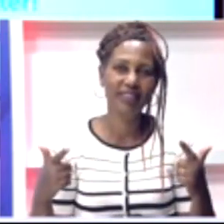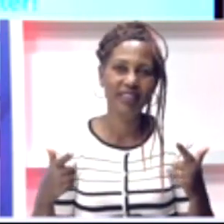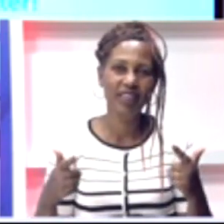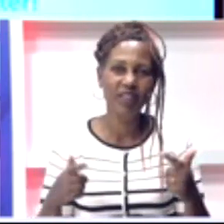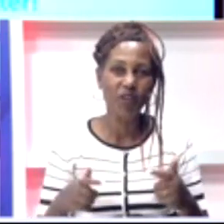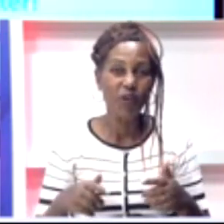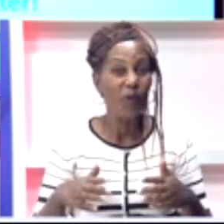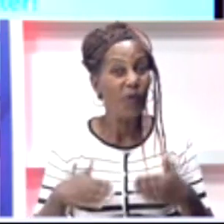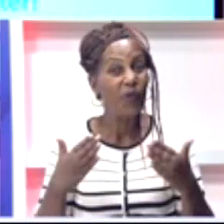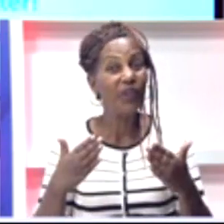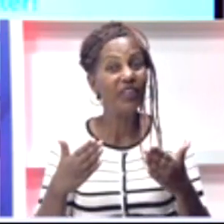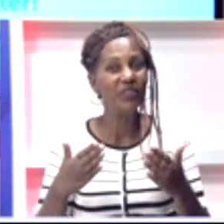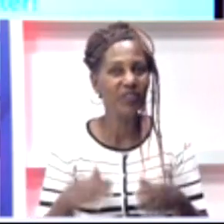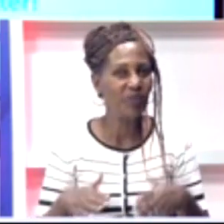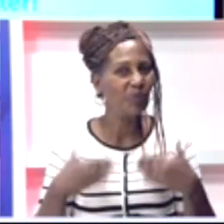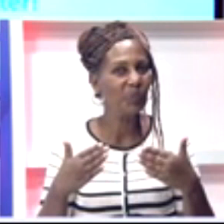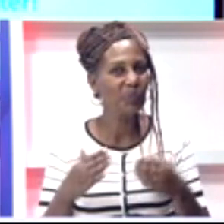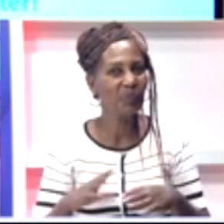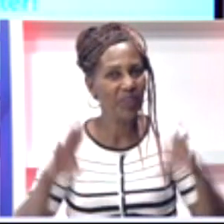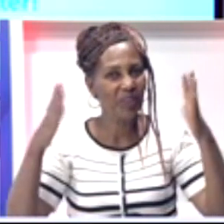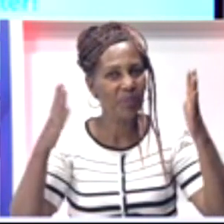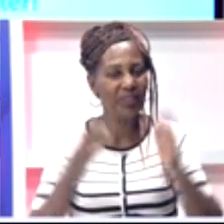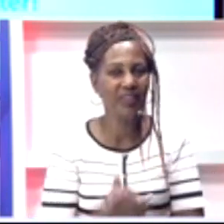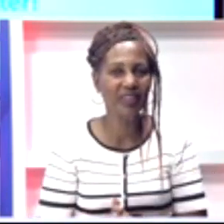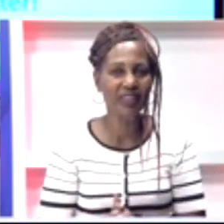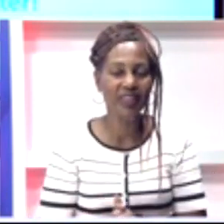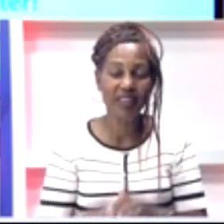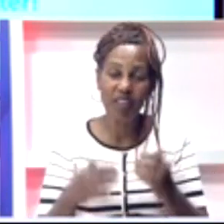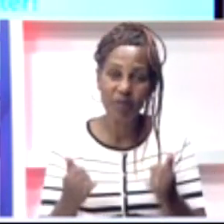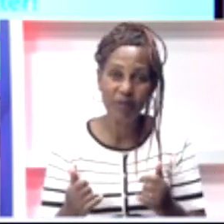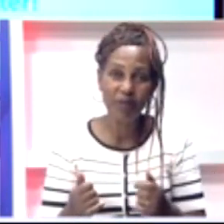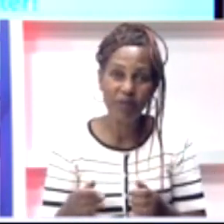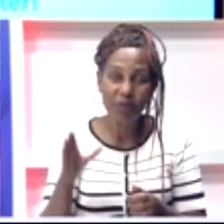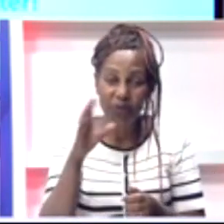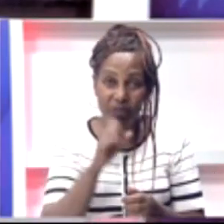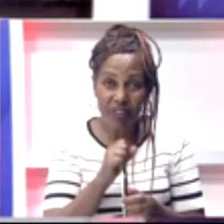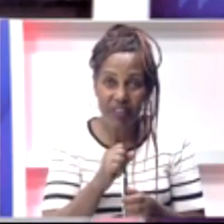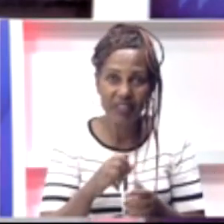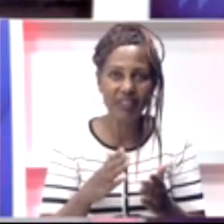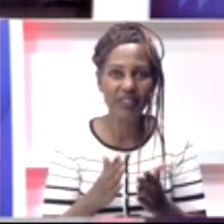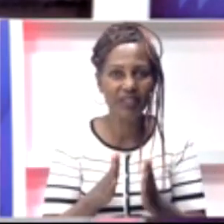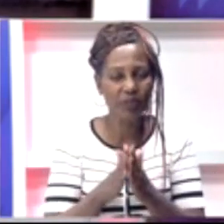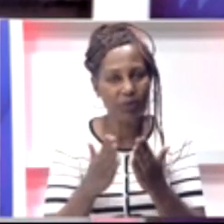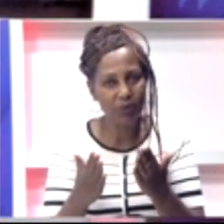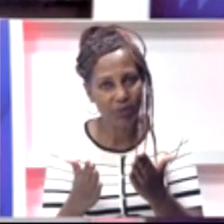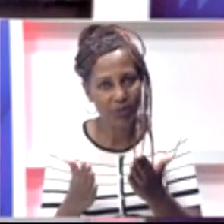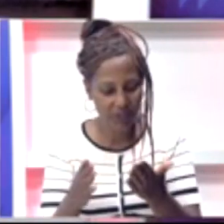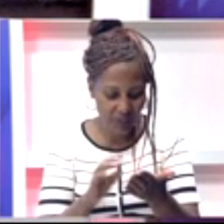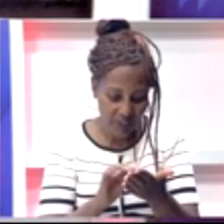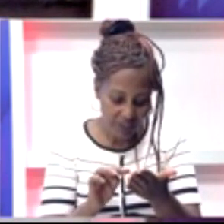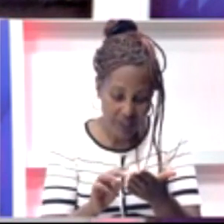Congratulations upon finishing 5 lessons now, after you do the textbook